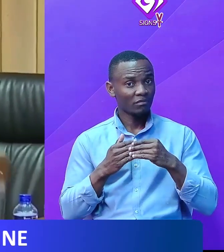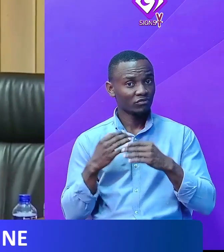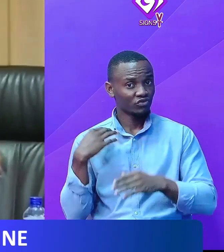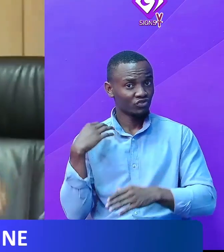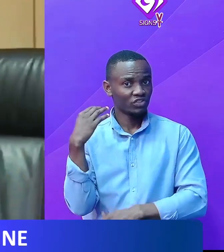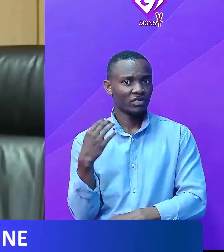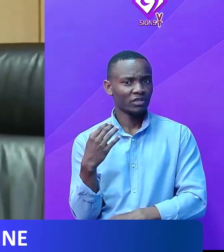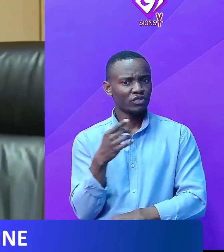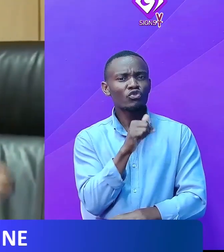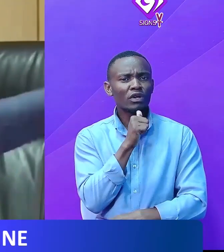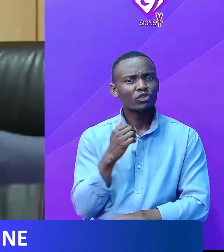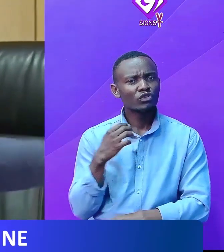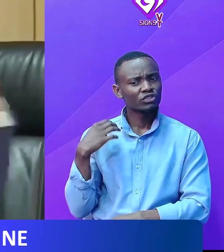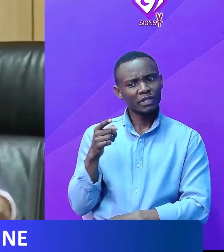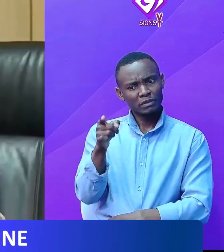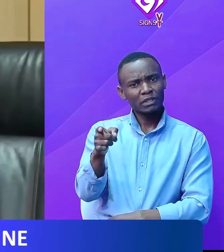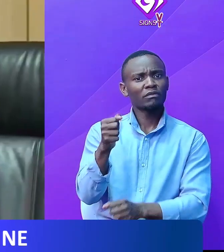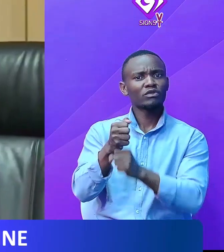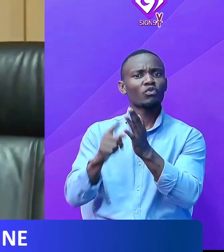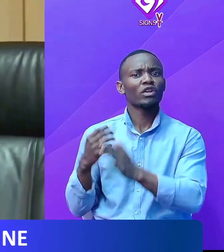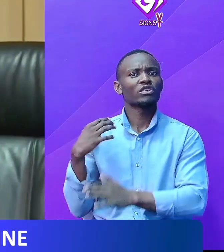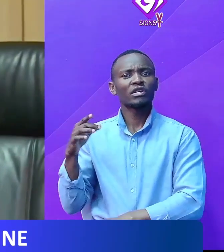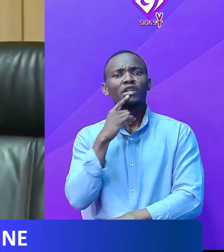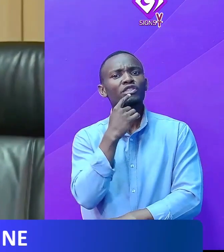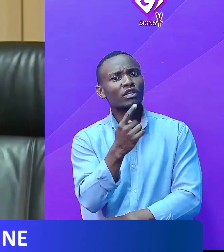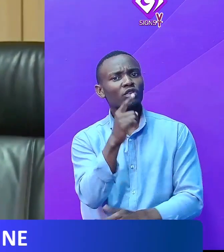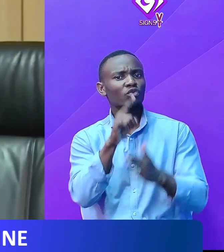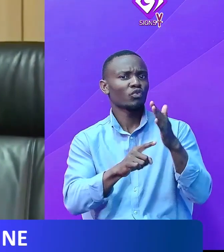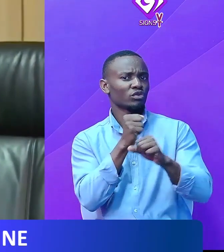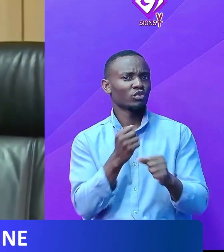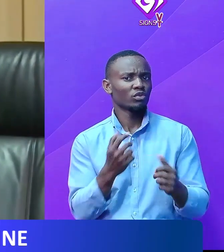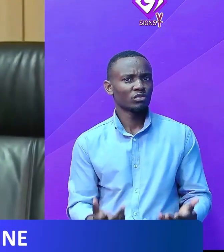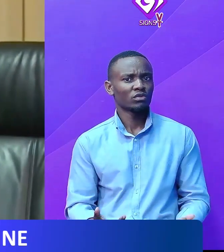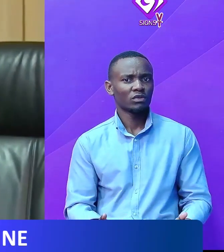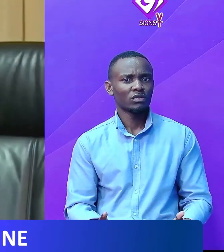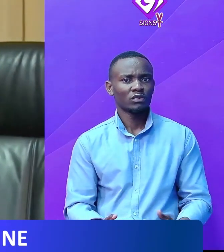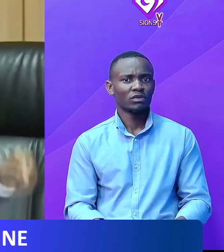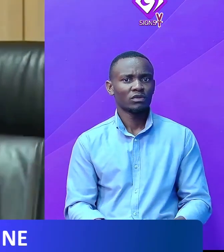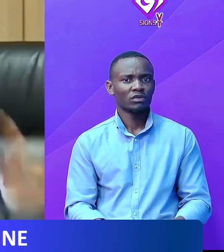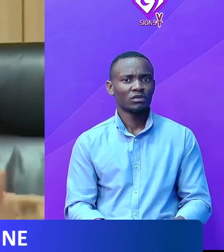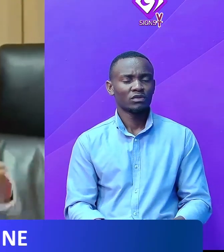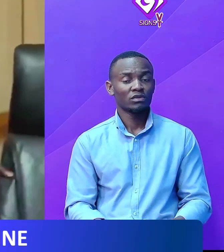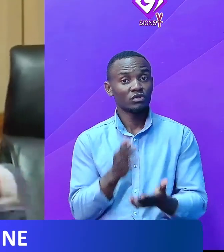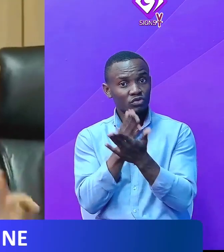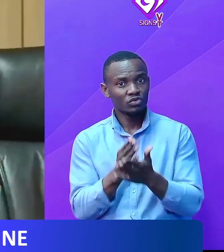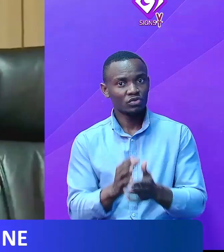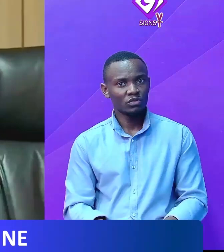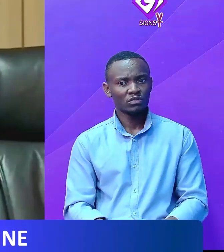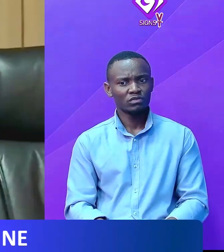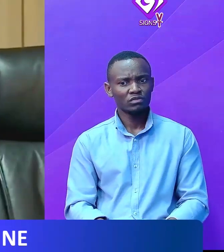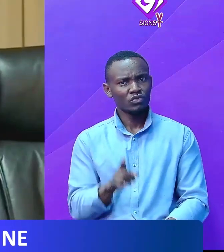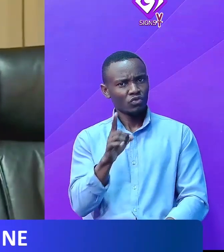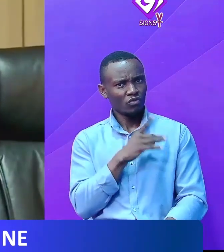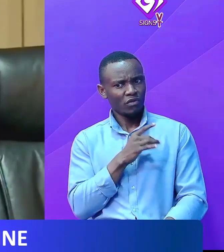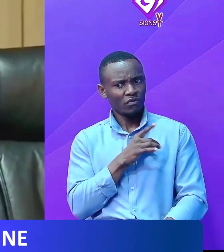chairing. He's the one who is chairing. No. He's telling you what to do. No. It is true. You are intimidated by this man.